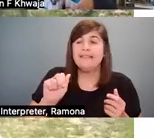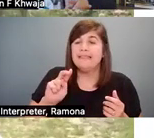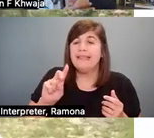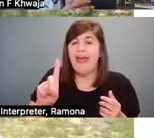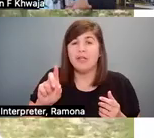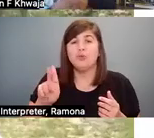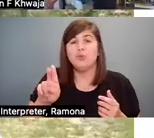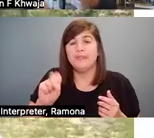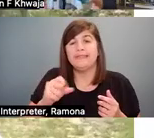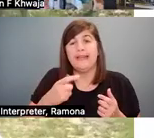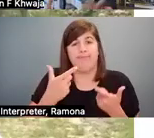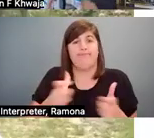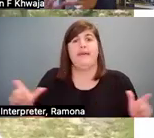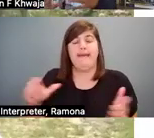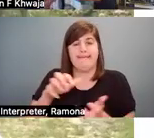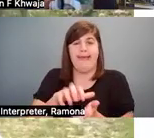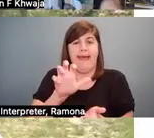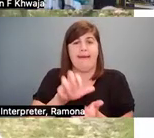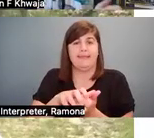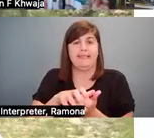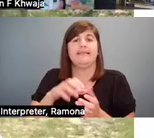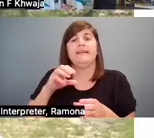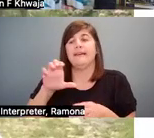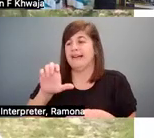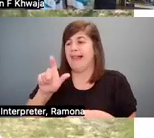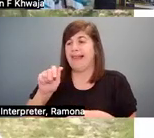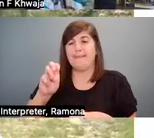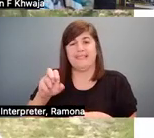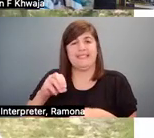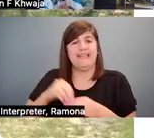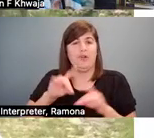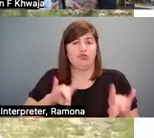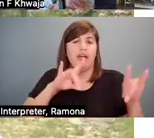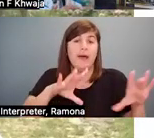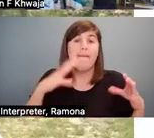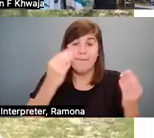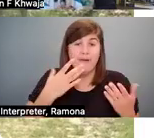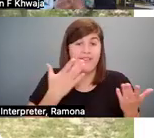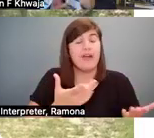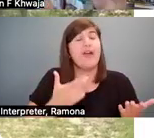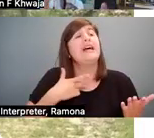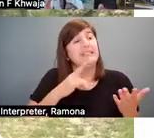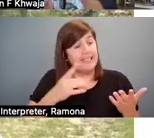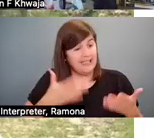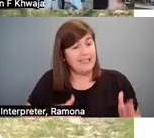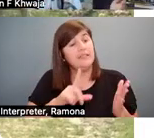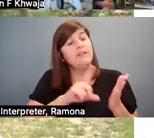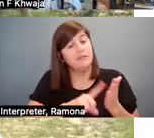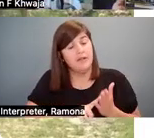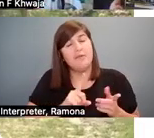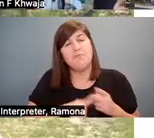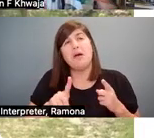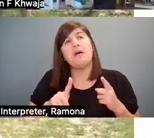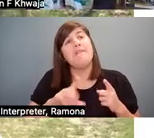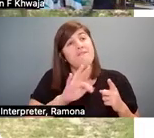clams in Australia, and that was super cool. It was very beautiful in Australia, but after doing that research, it was fun, but I knew it wasn't